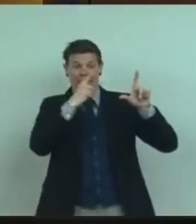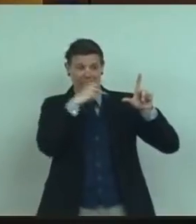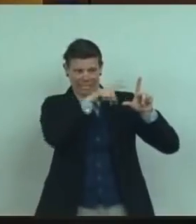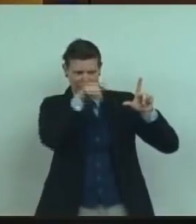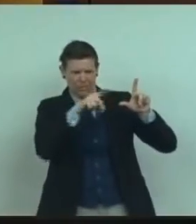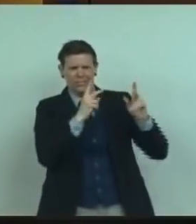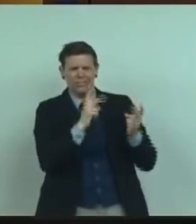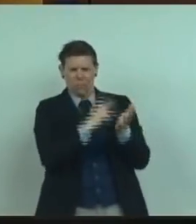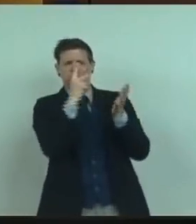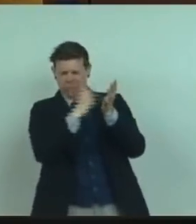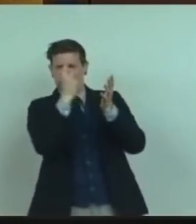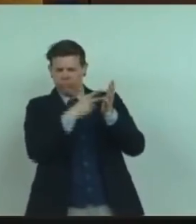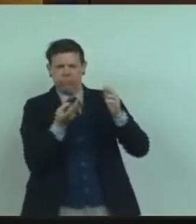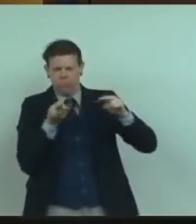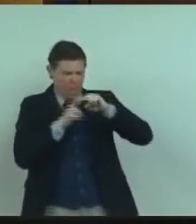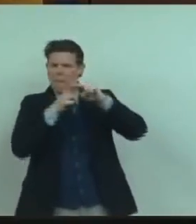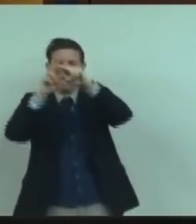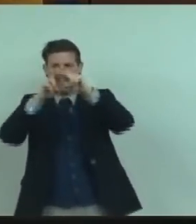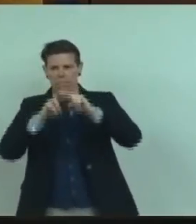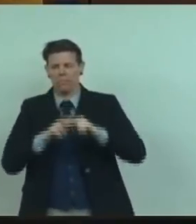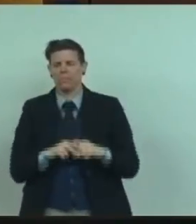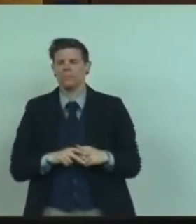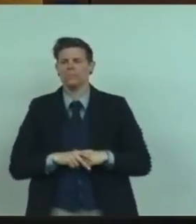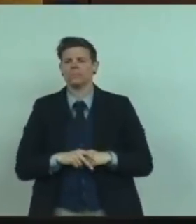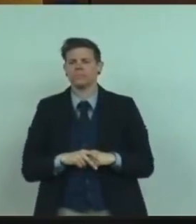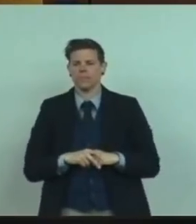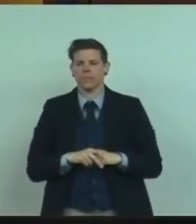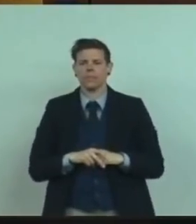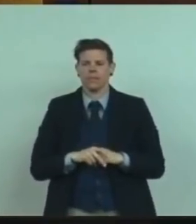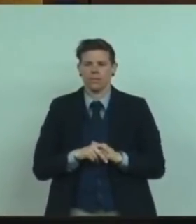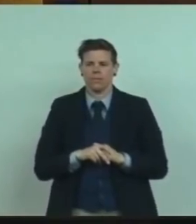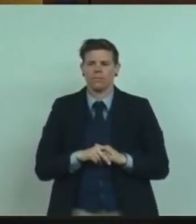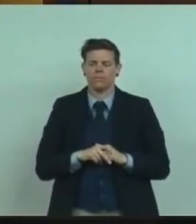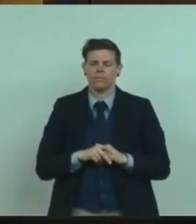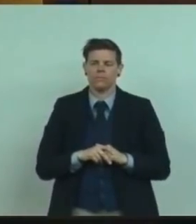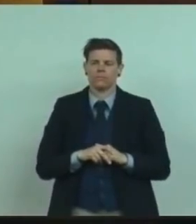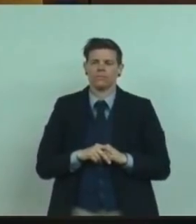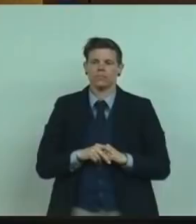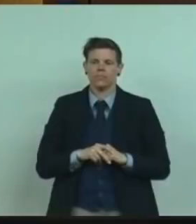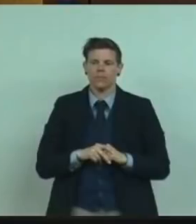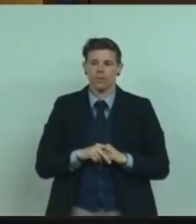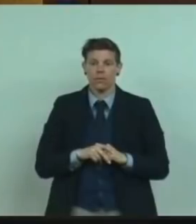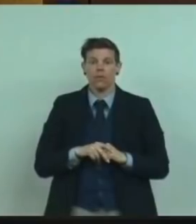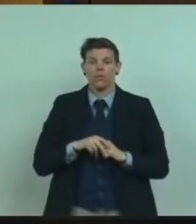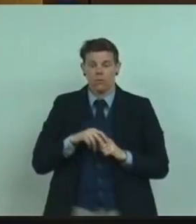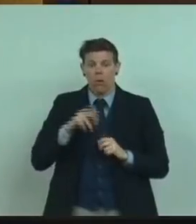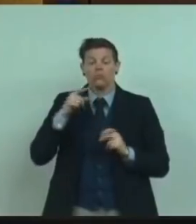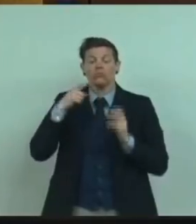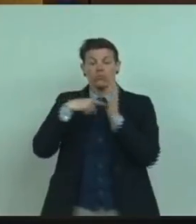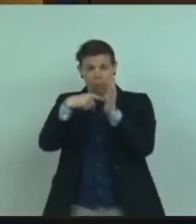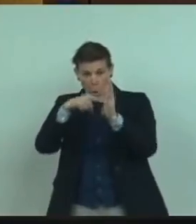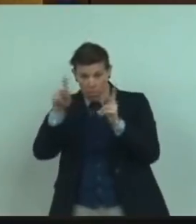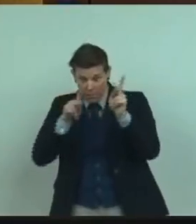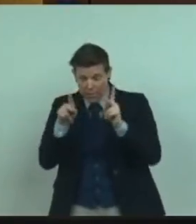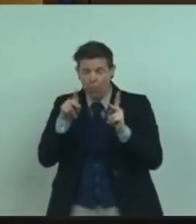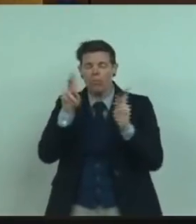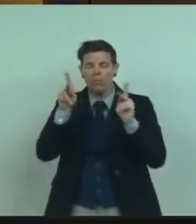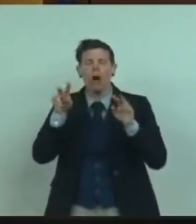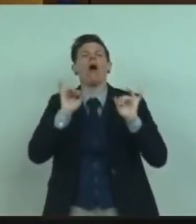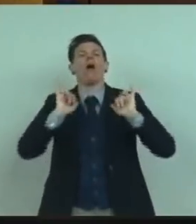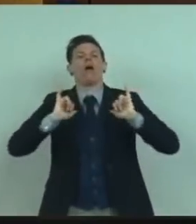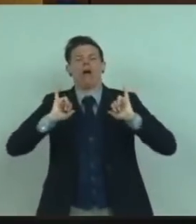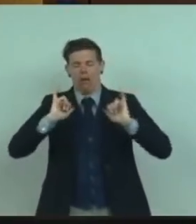adhering to these policies to the highest degree that they can. And I want to thank everyone who's been doing more